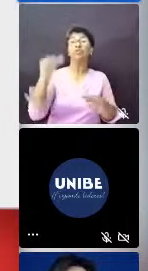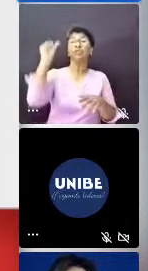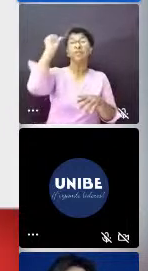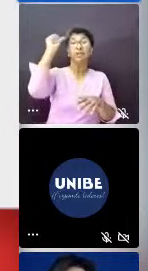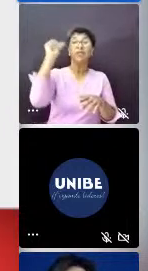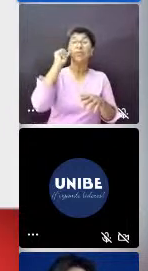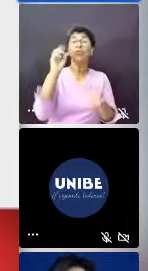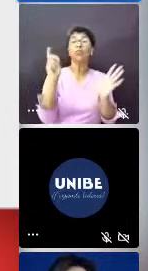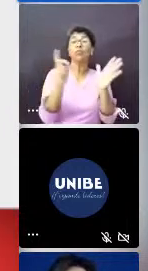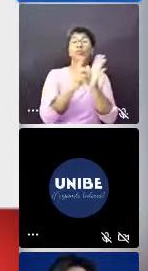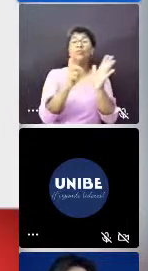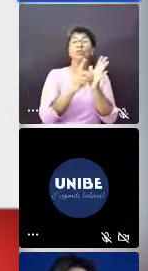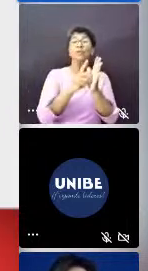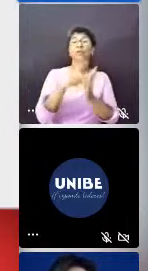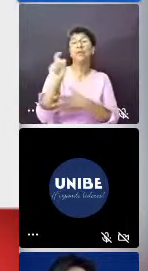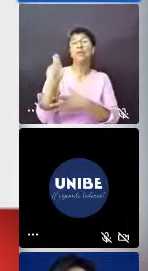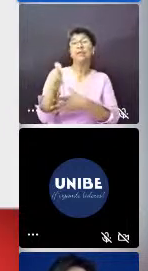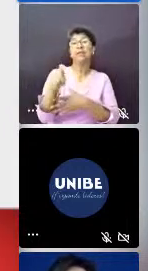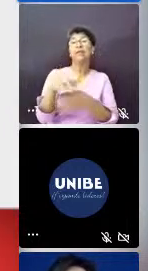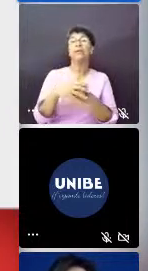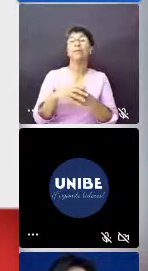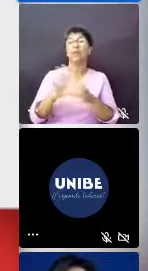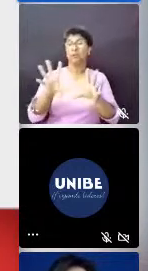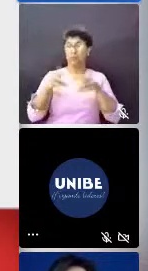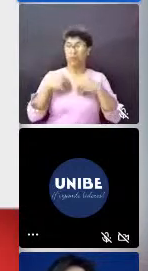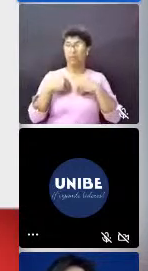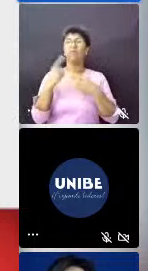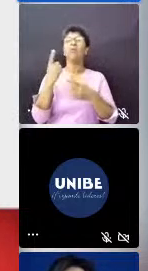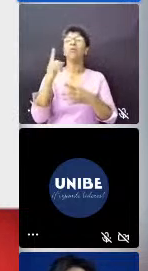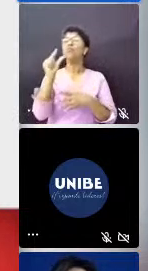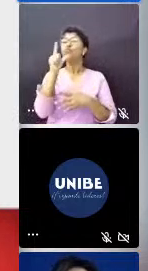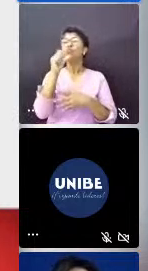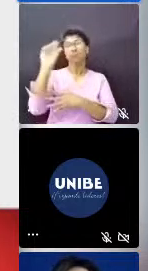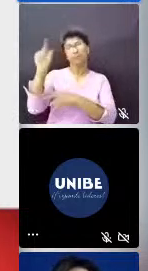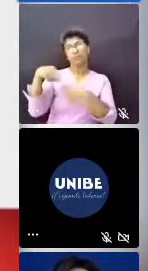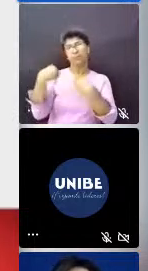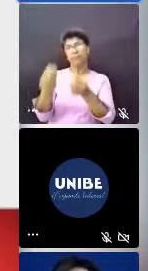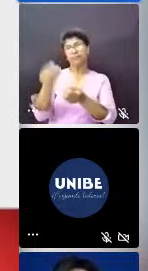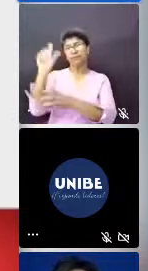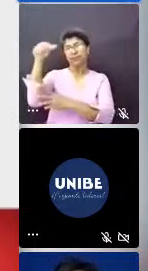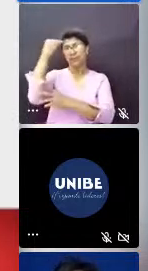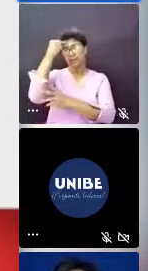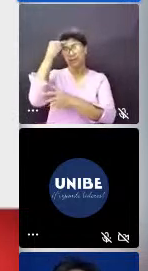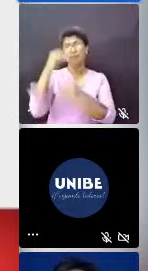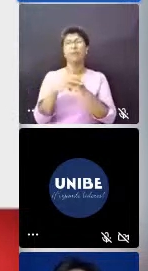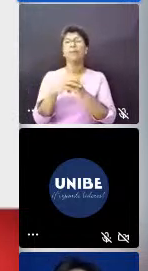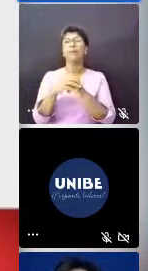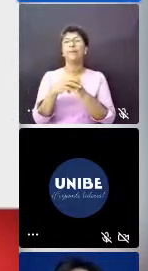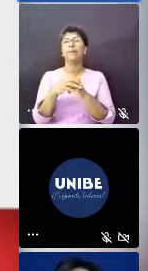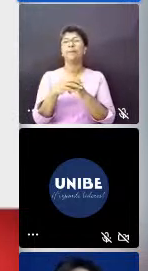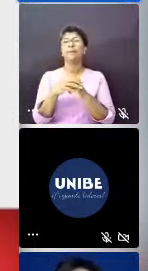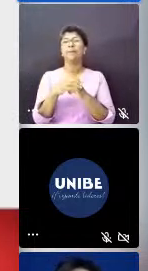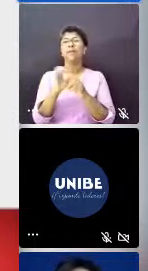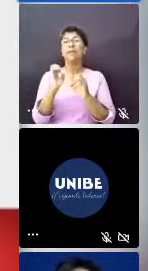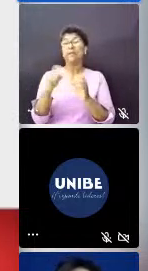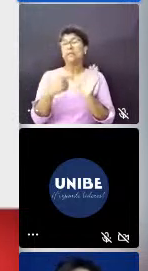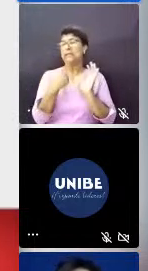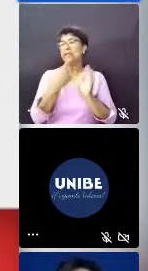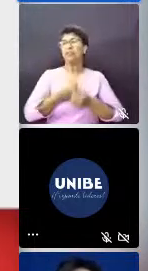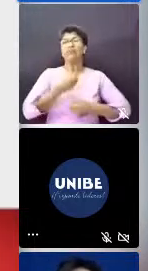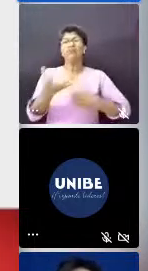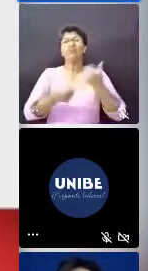and special educational needs receive from the government. These concerns were expressed